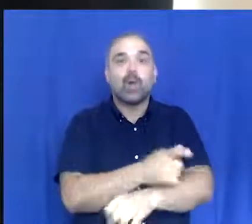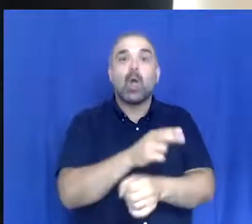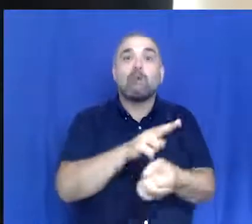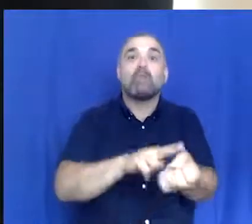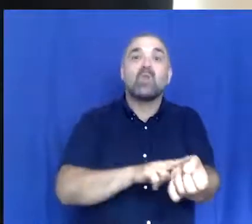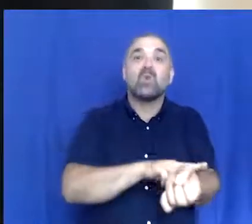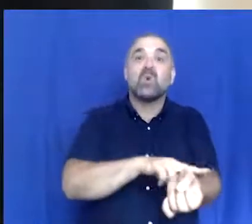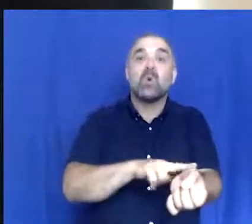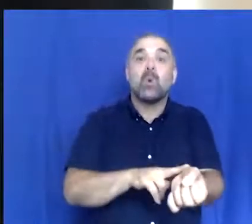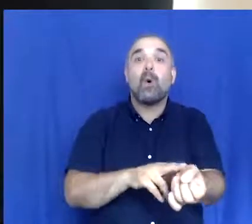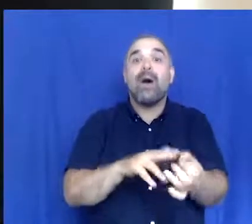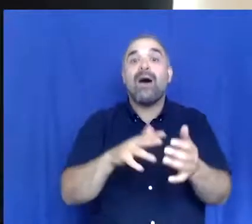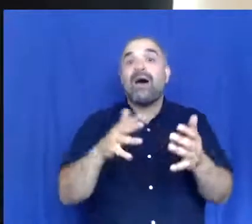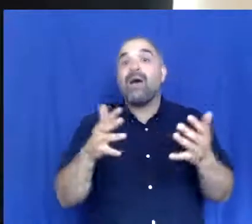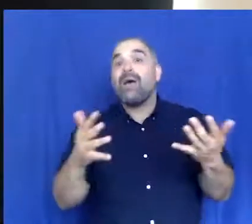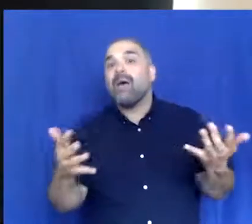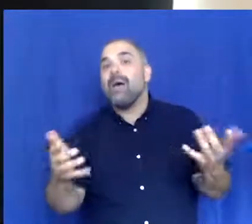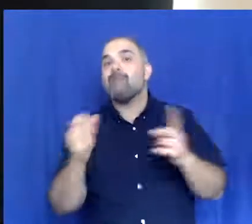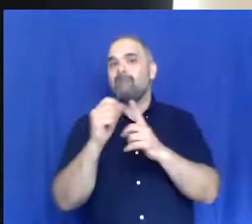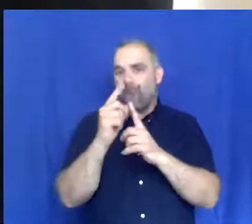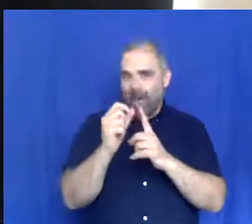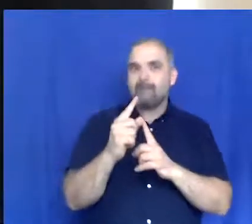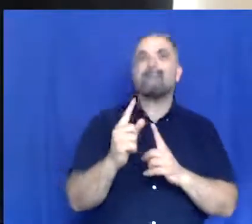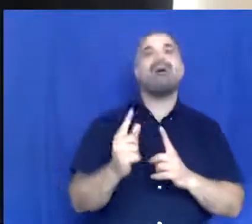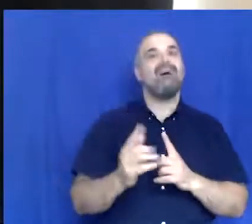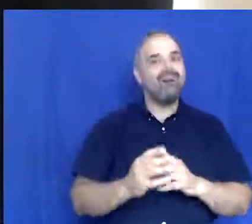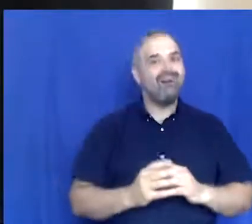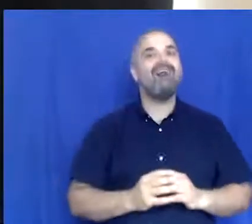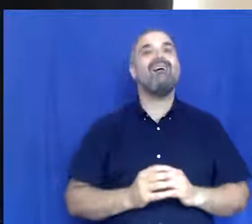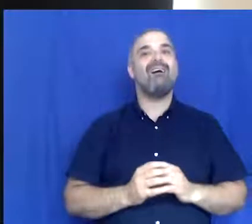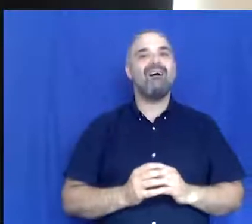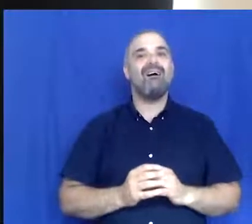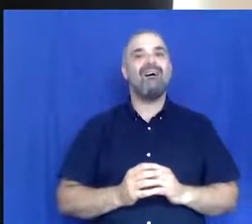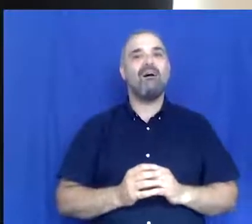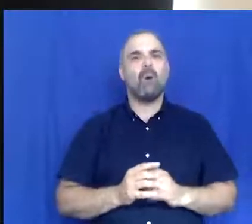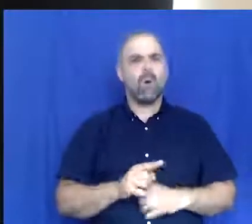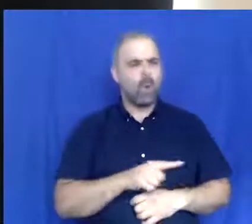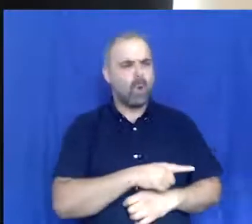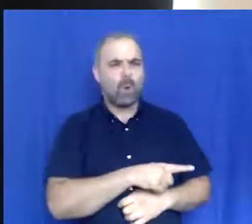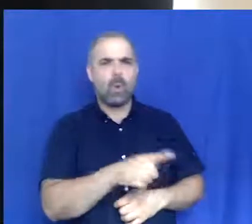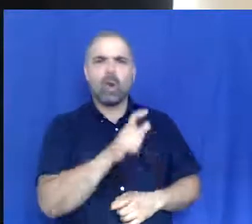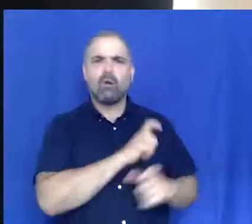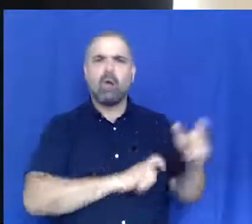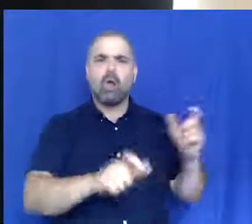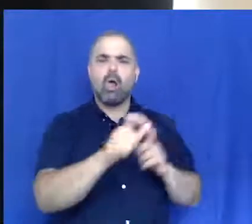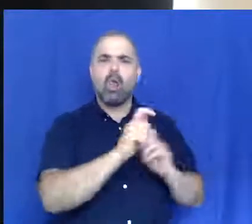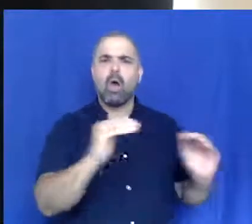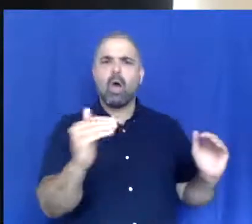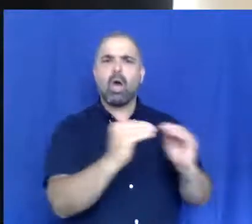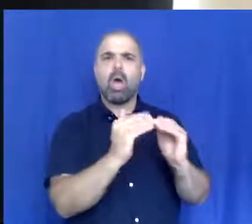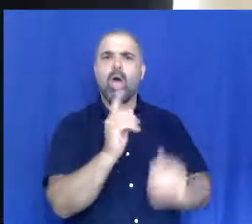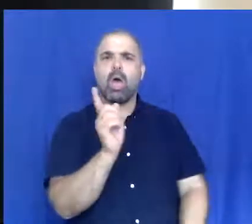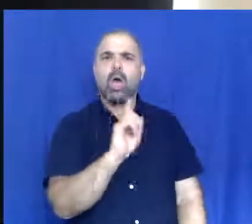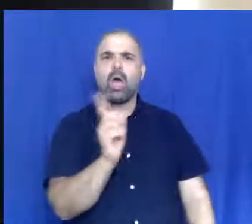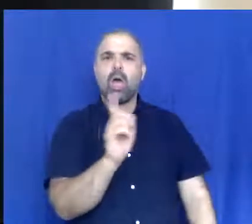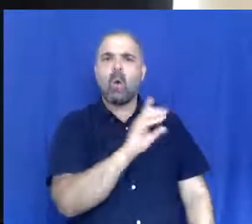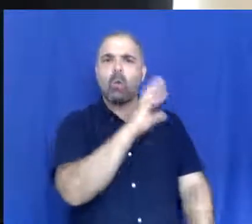green, blue, and purple. What does that make all